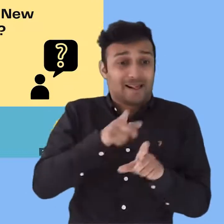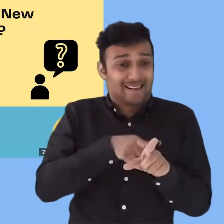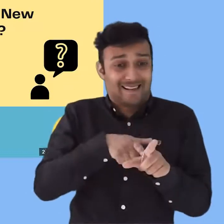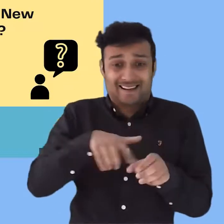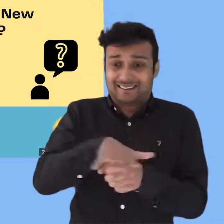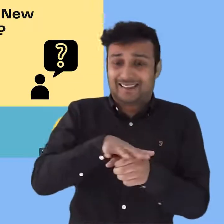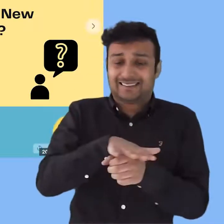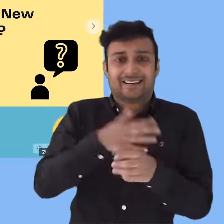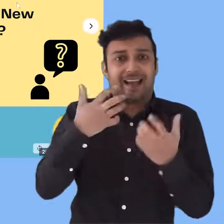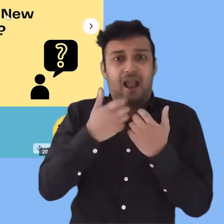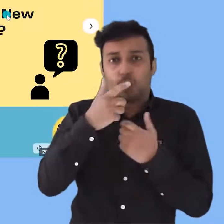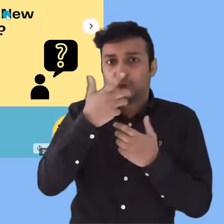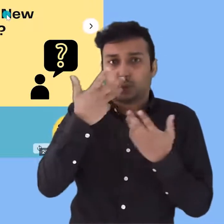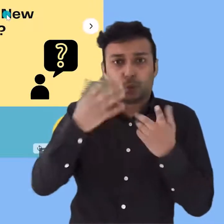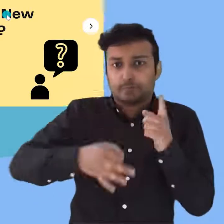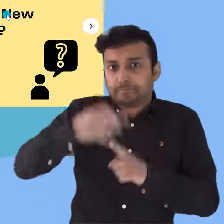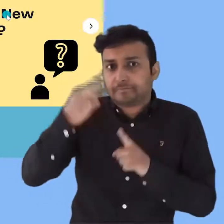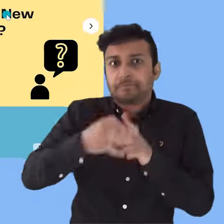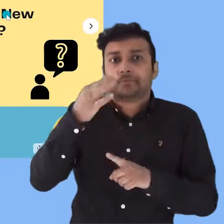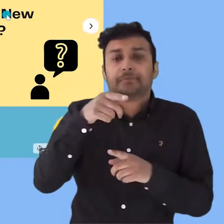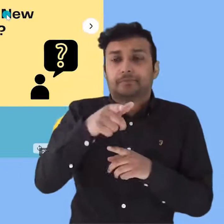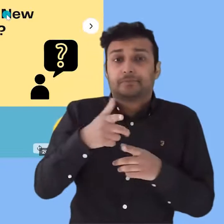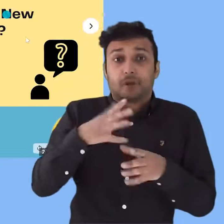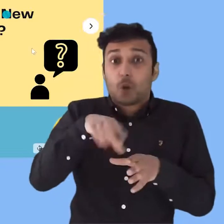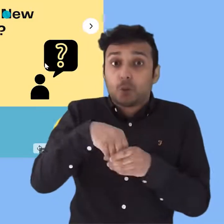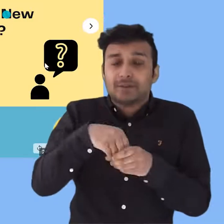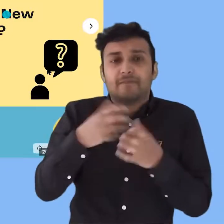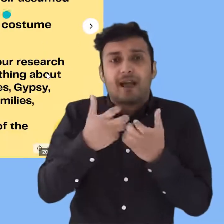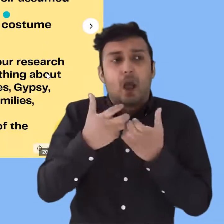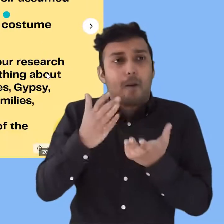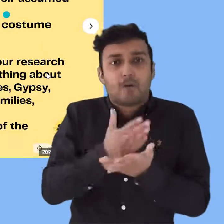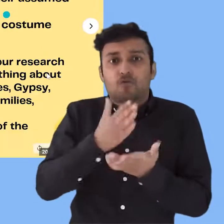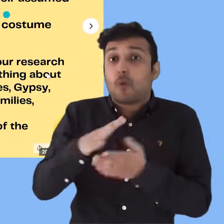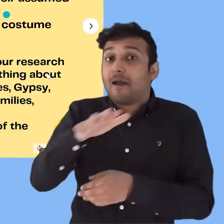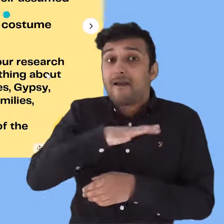really important to think about for all children from all cultures.